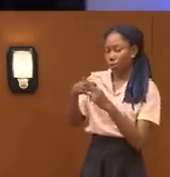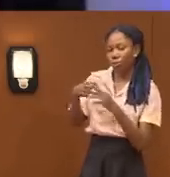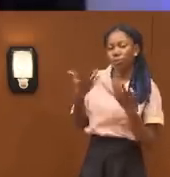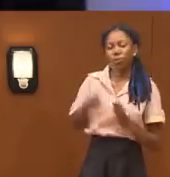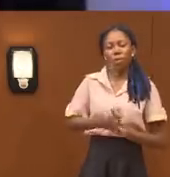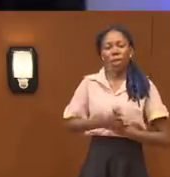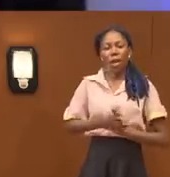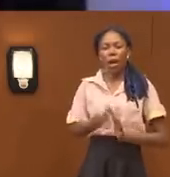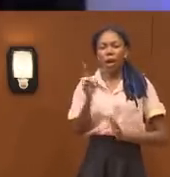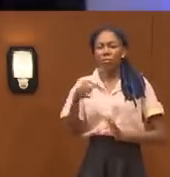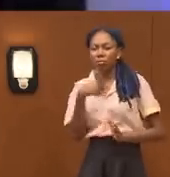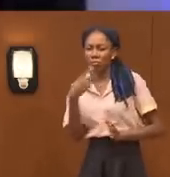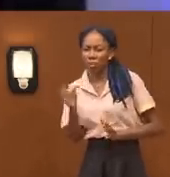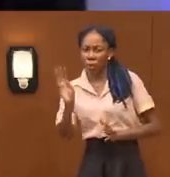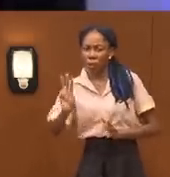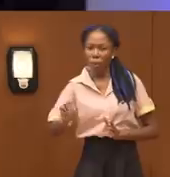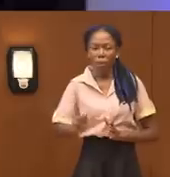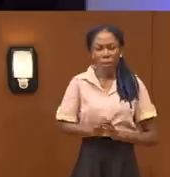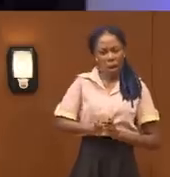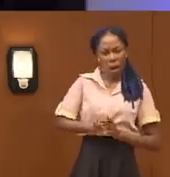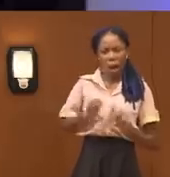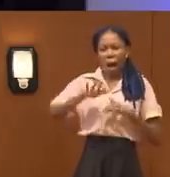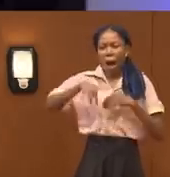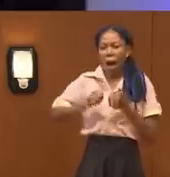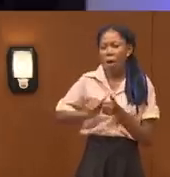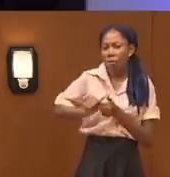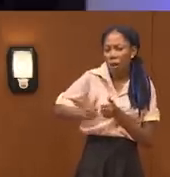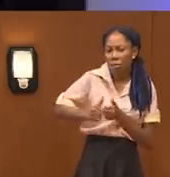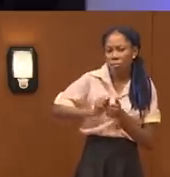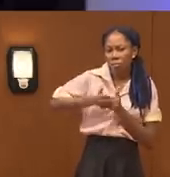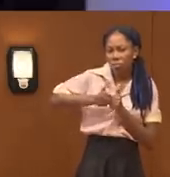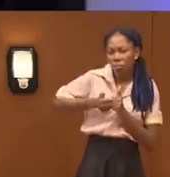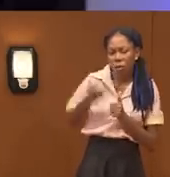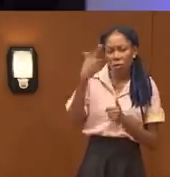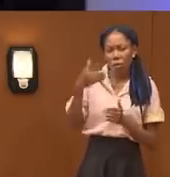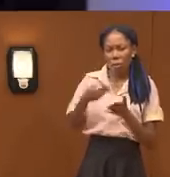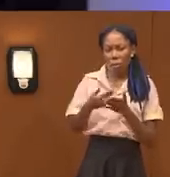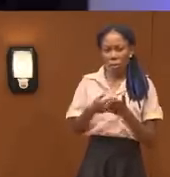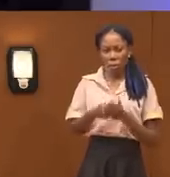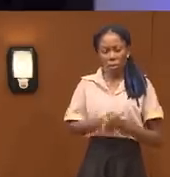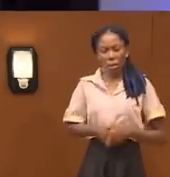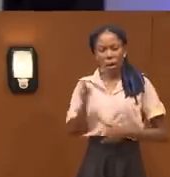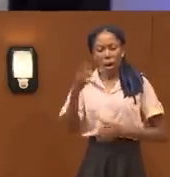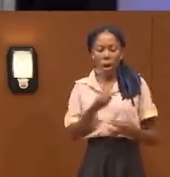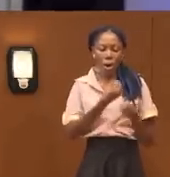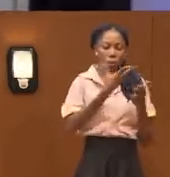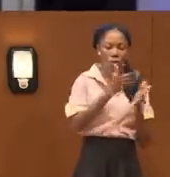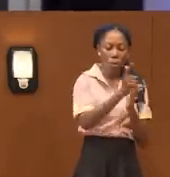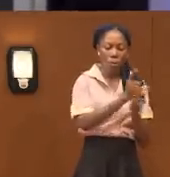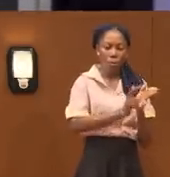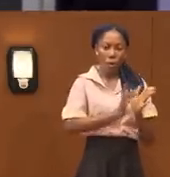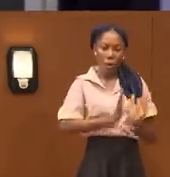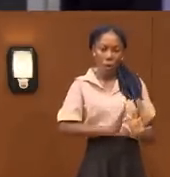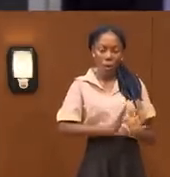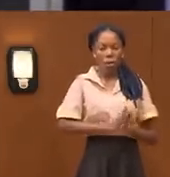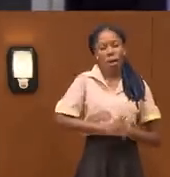him that it's not about the money, we are giving you a quick notice that we want to carry a million. I informed the lawyer. The lawyer said I should collect the money since that is